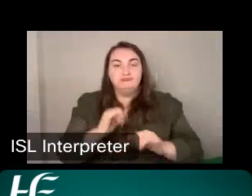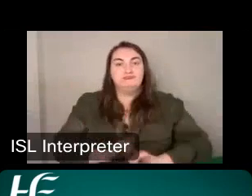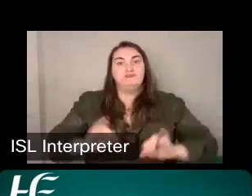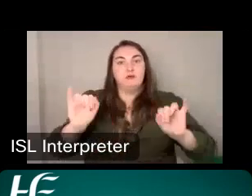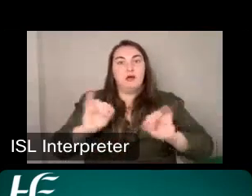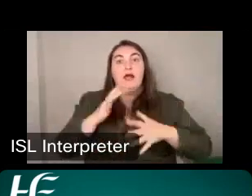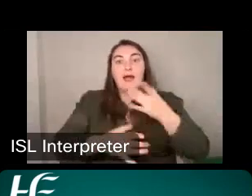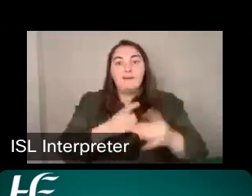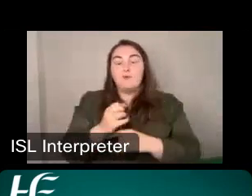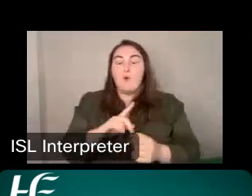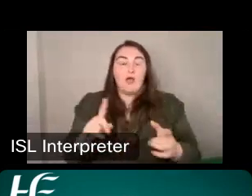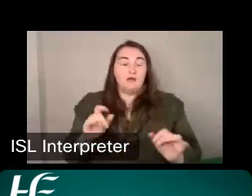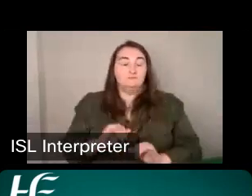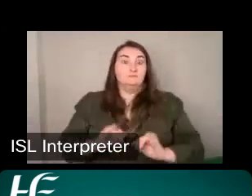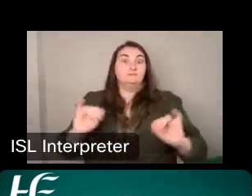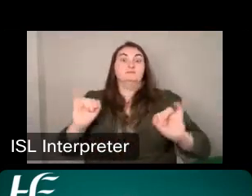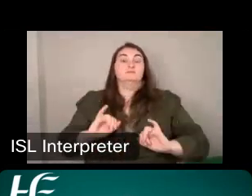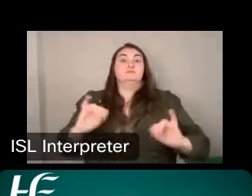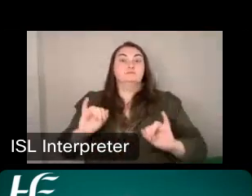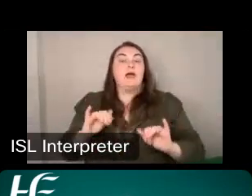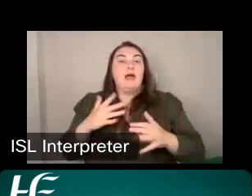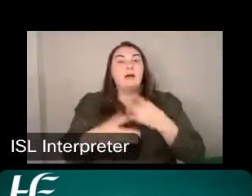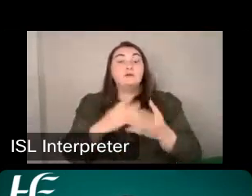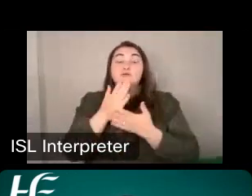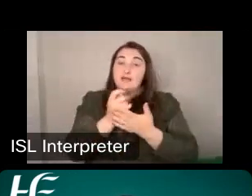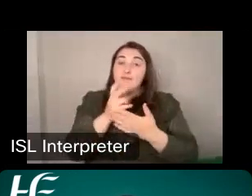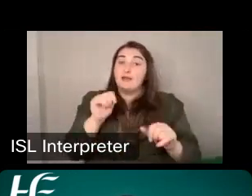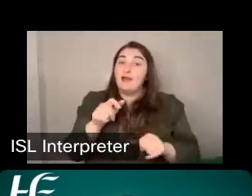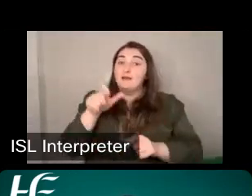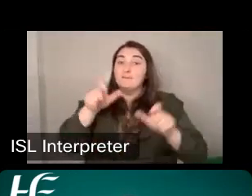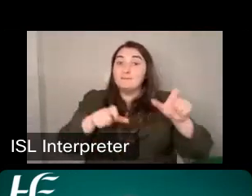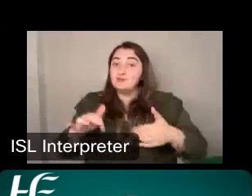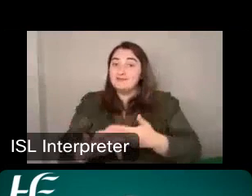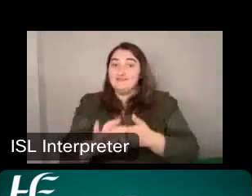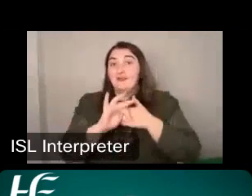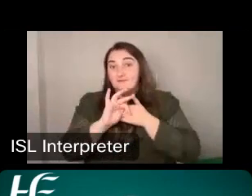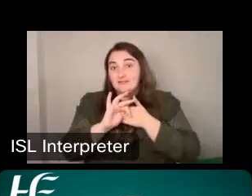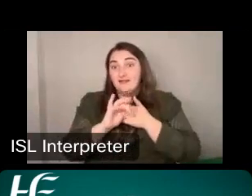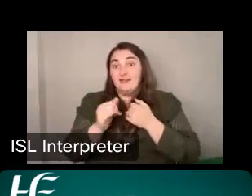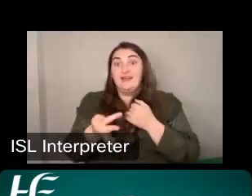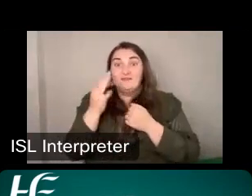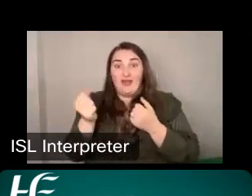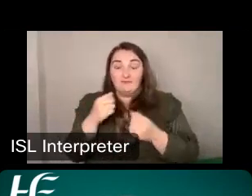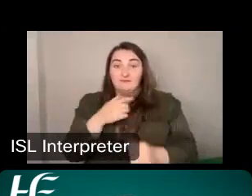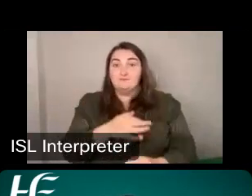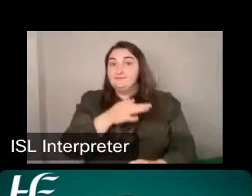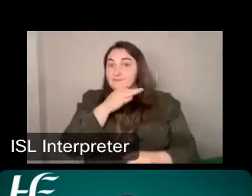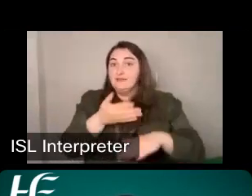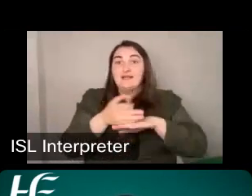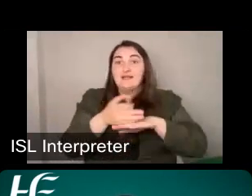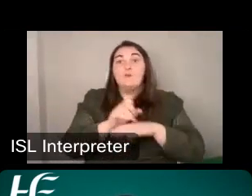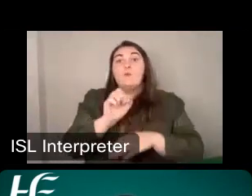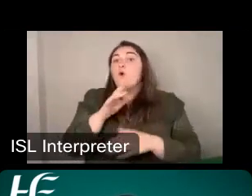or a traumatic incident, some of which can be patient safety incidents where there's for example an adverse death or other types as